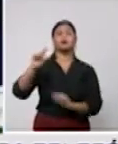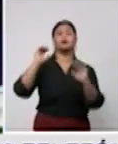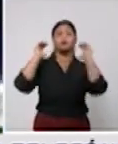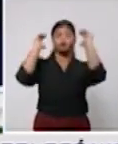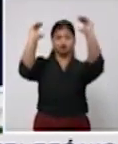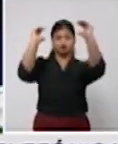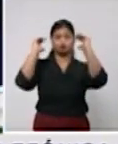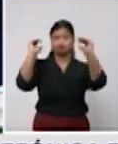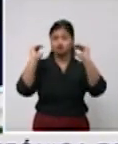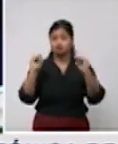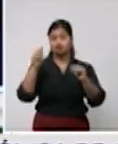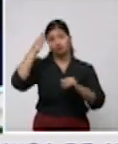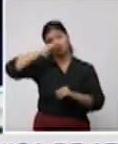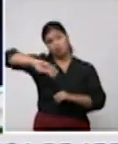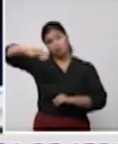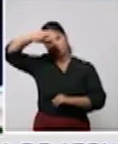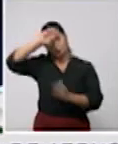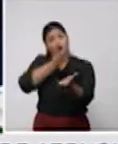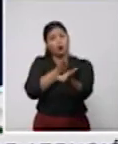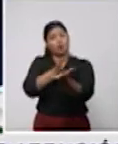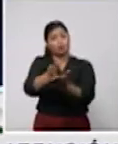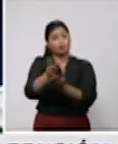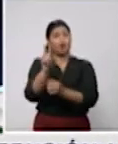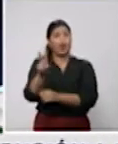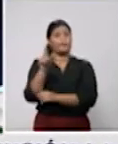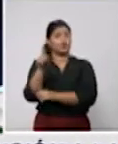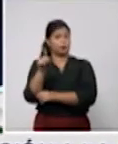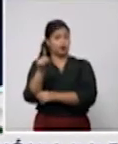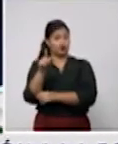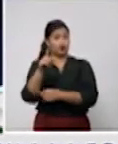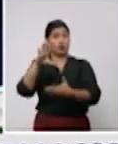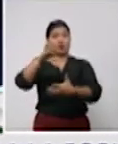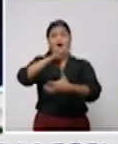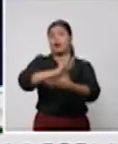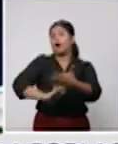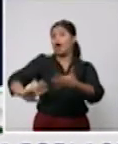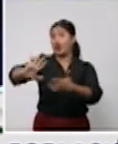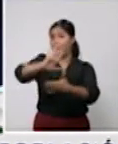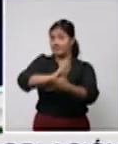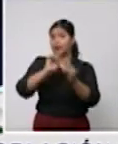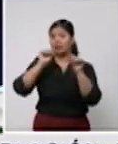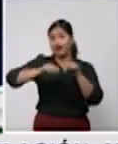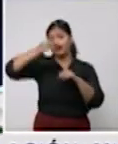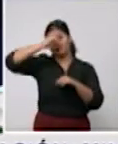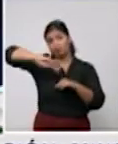2.9%, which, compared with the regional rate of